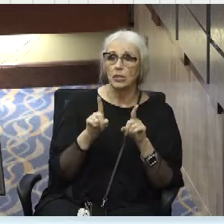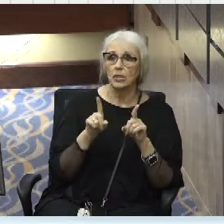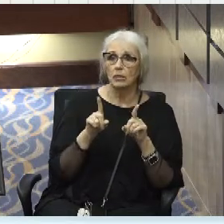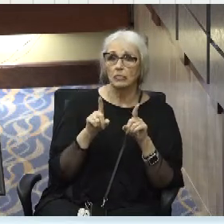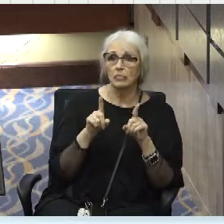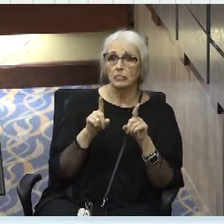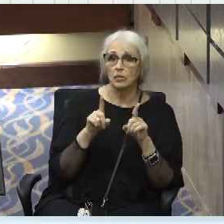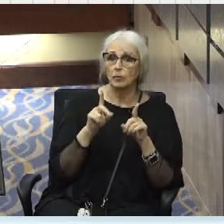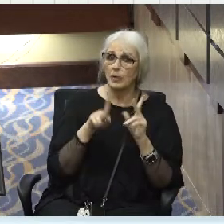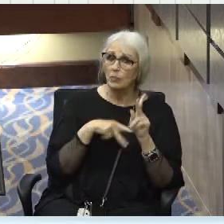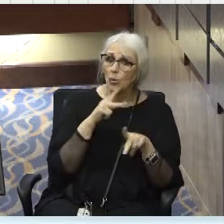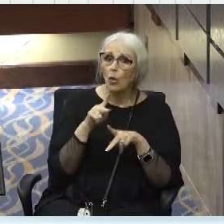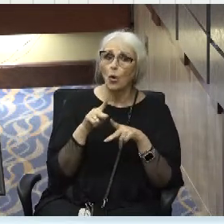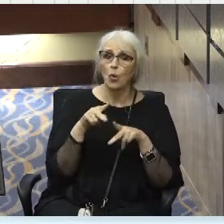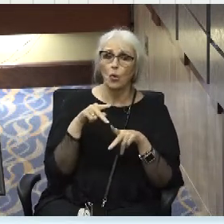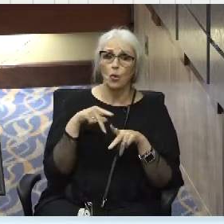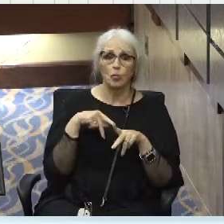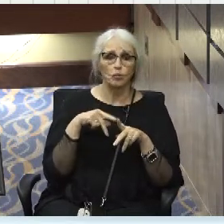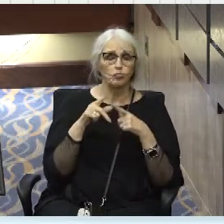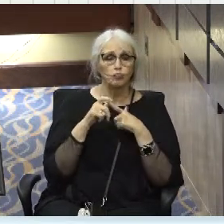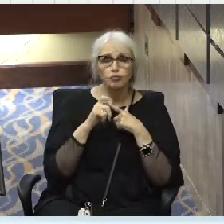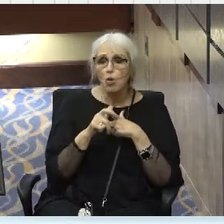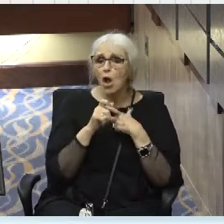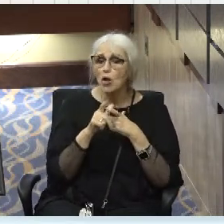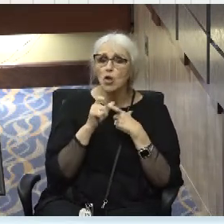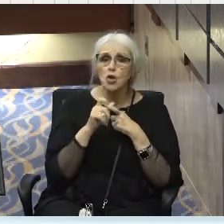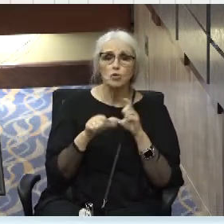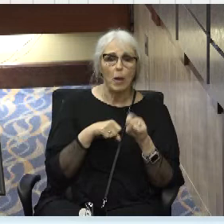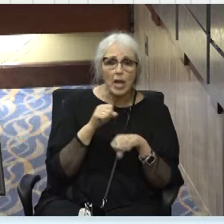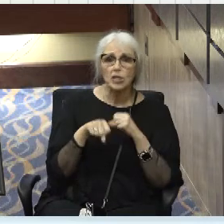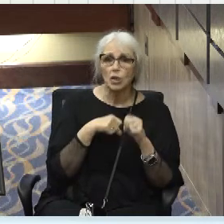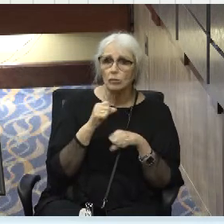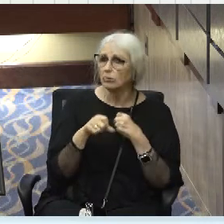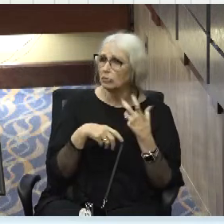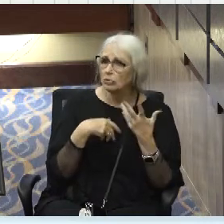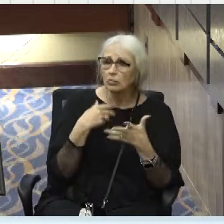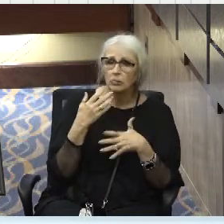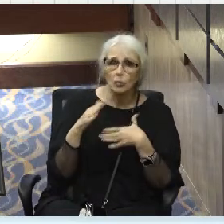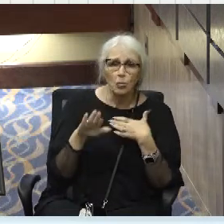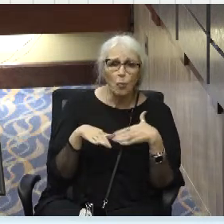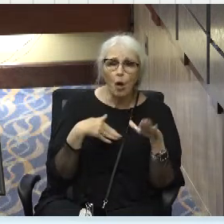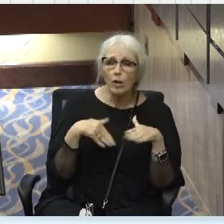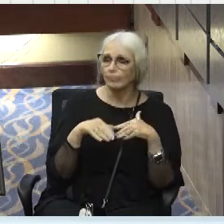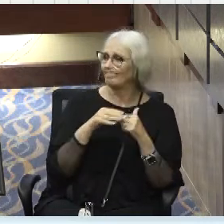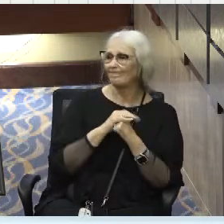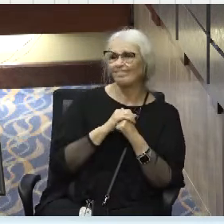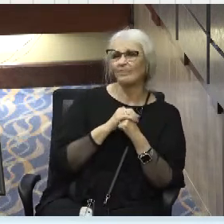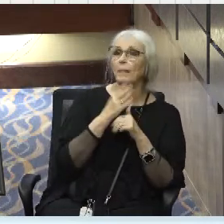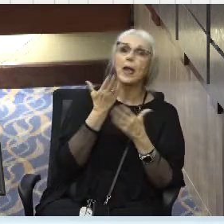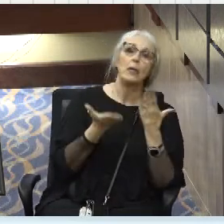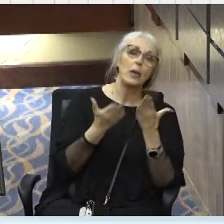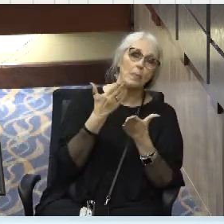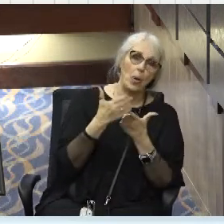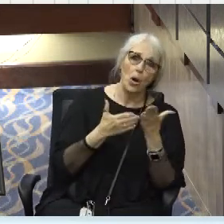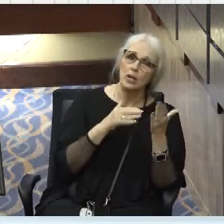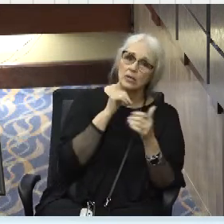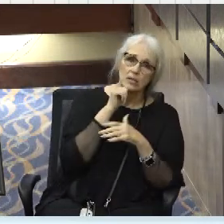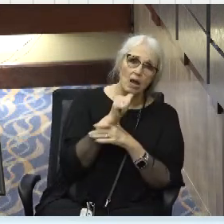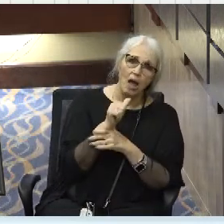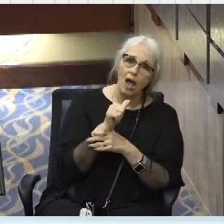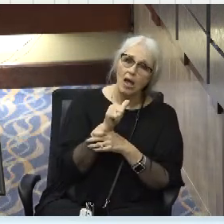pedestrians and bicyclists and runners, or likely not during that period of Likely construction? not, or there'll be parts of it that won't as